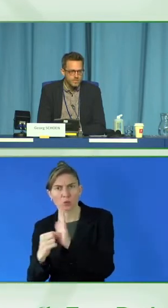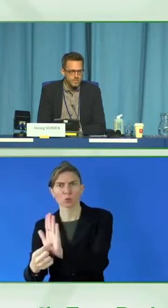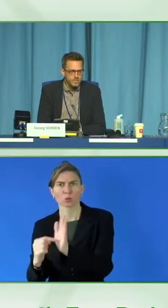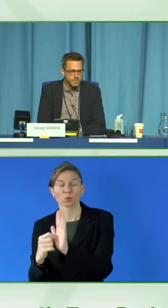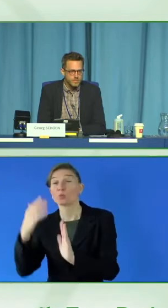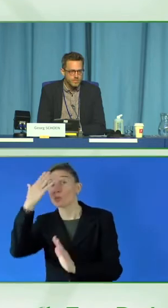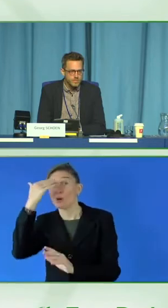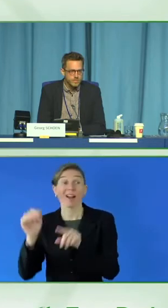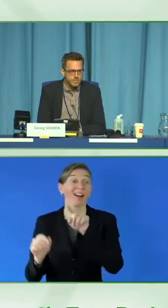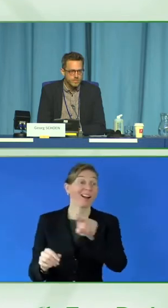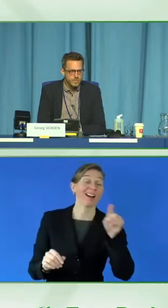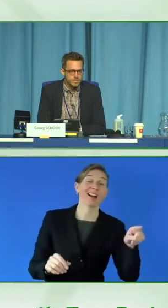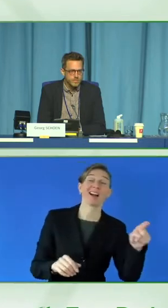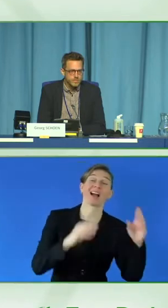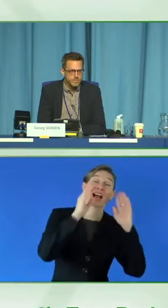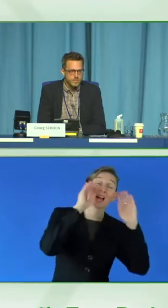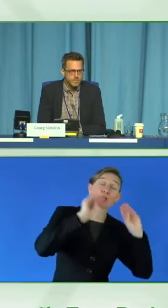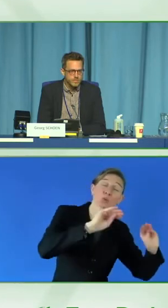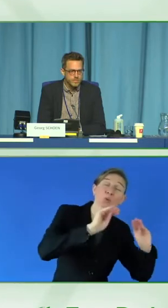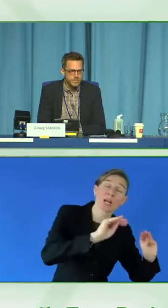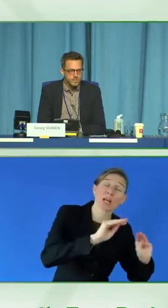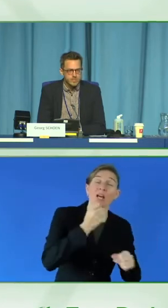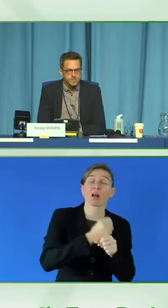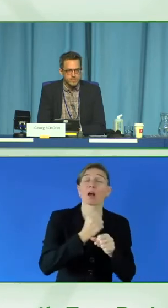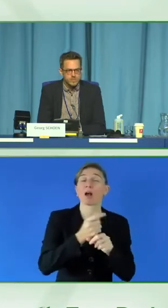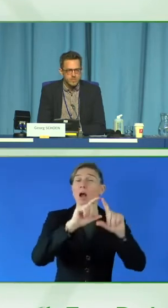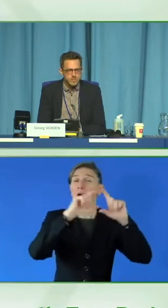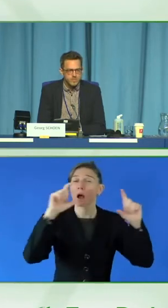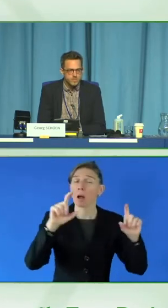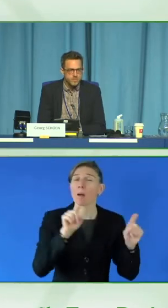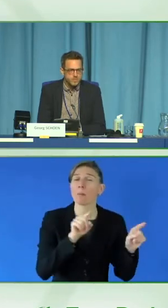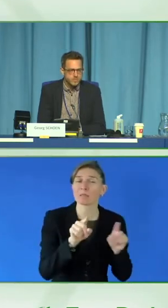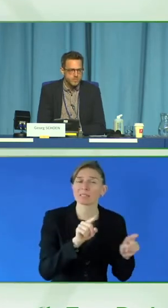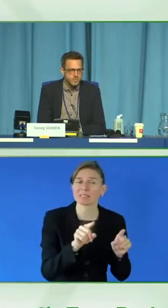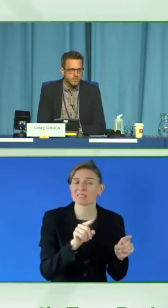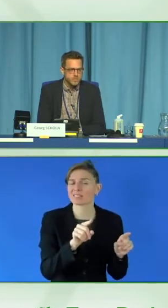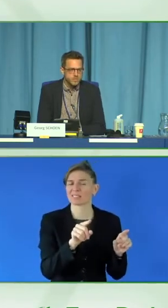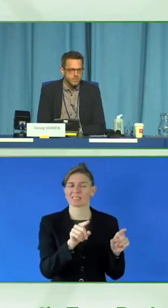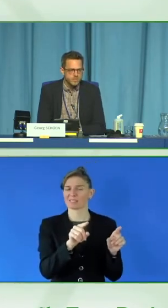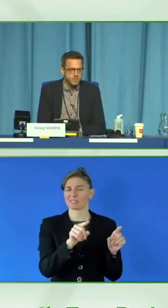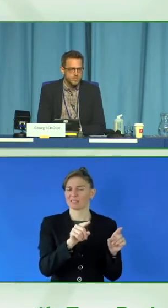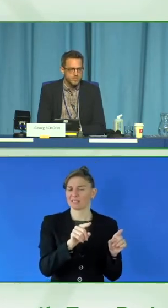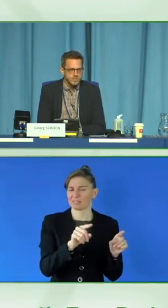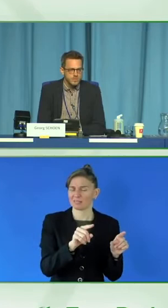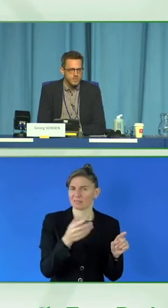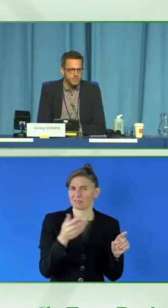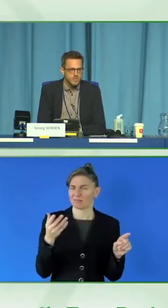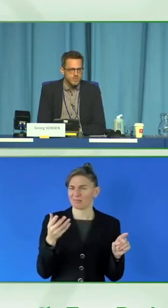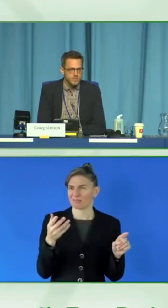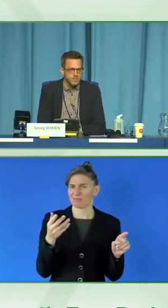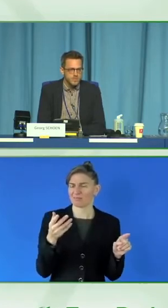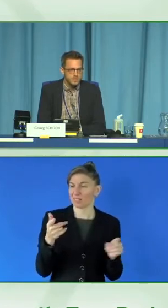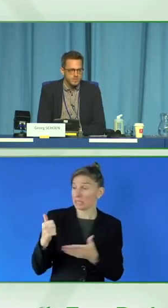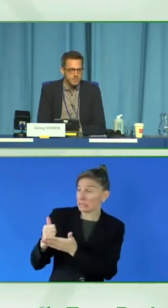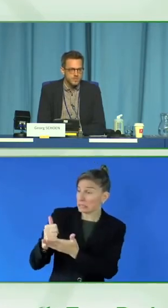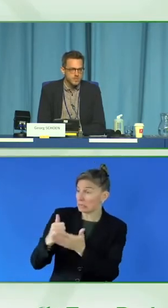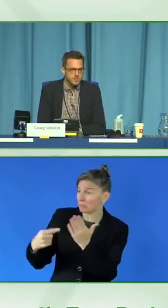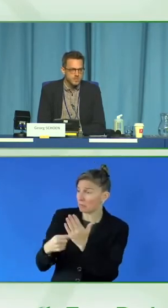the youth themselves know very little about these assistive technologies and the